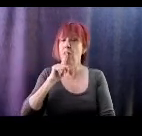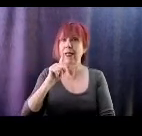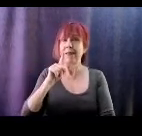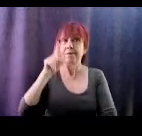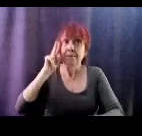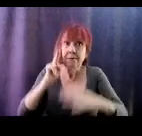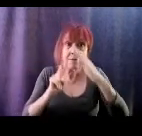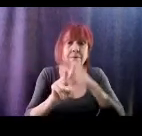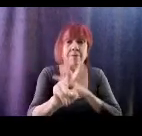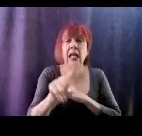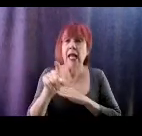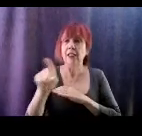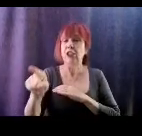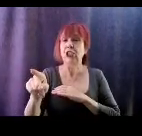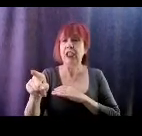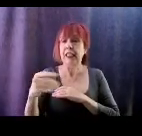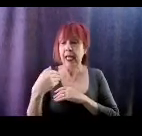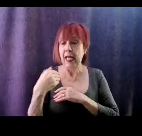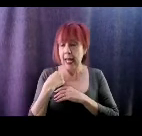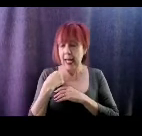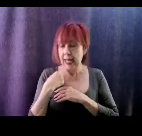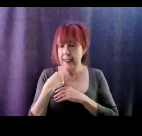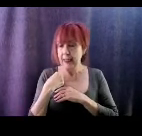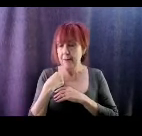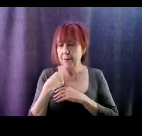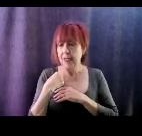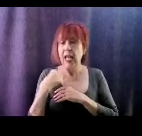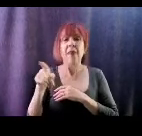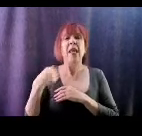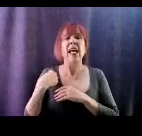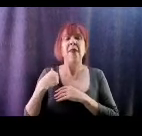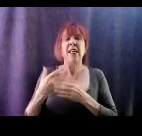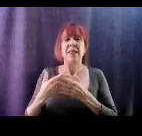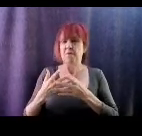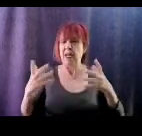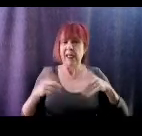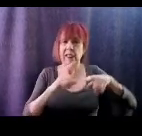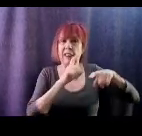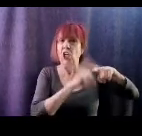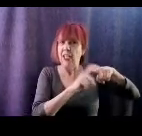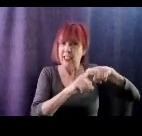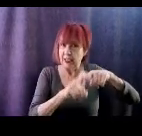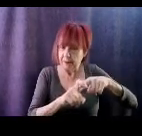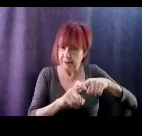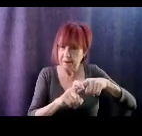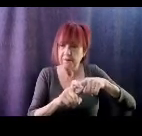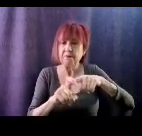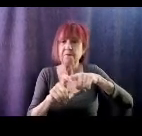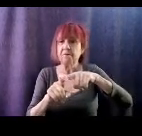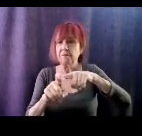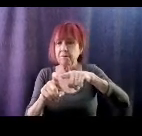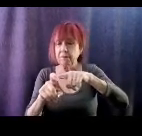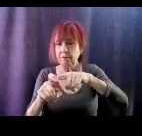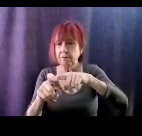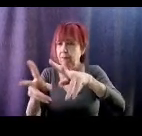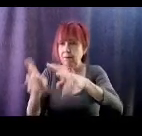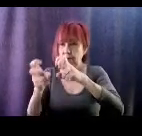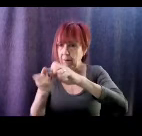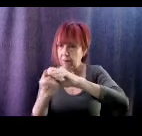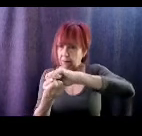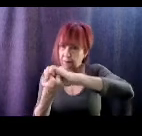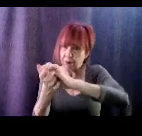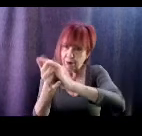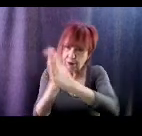a huge closet full of stored items and turned it into something called the